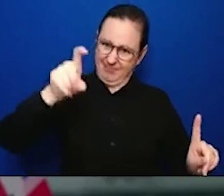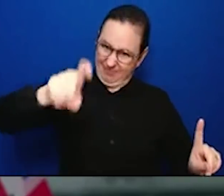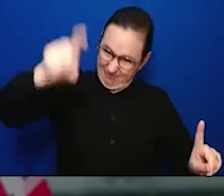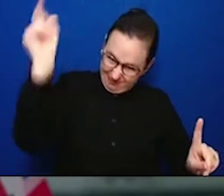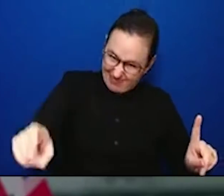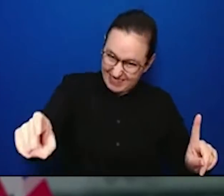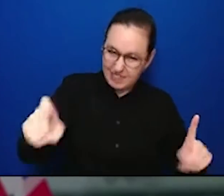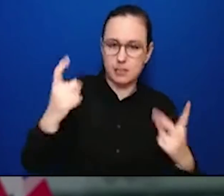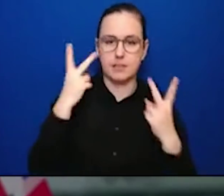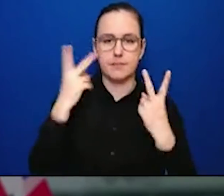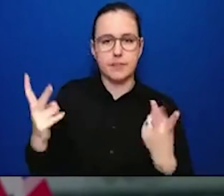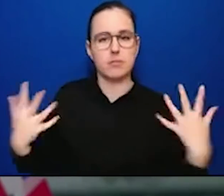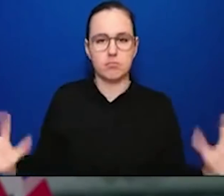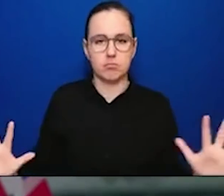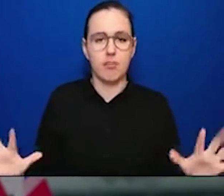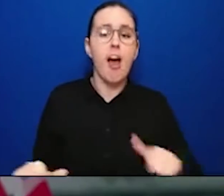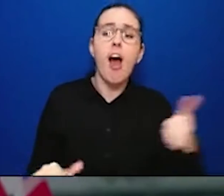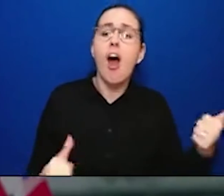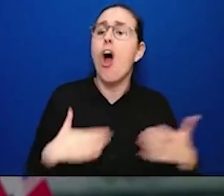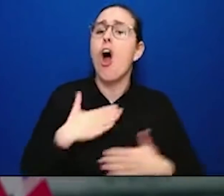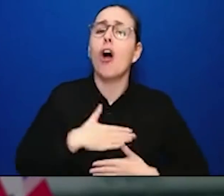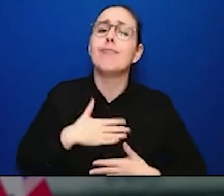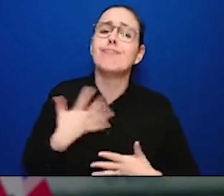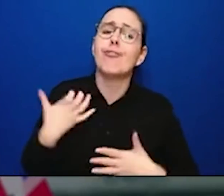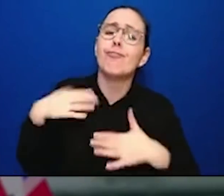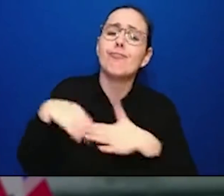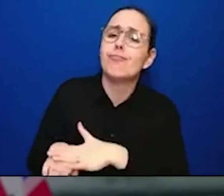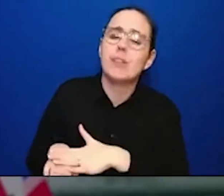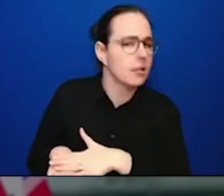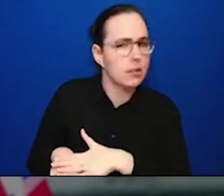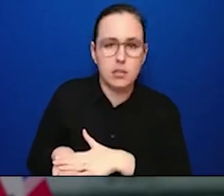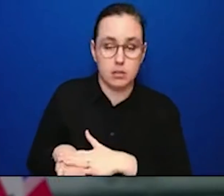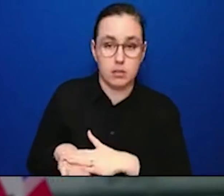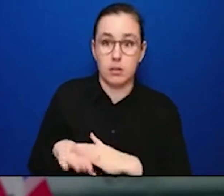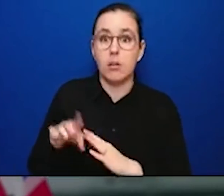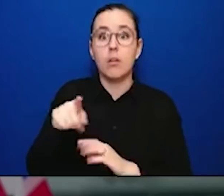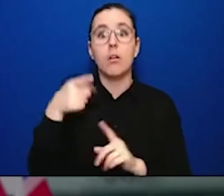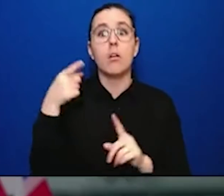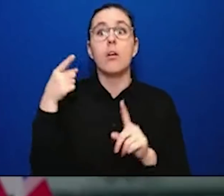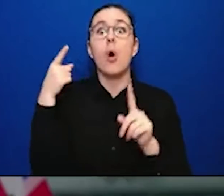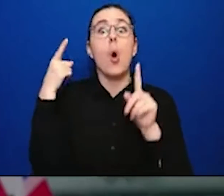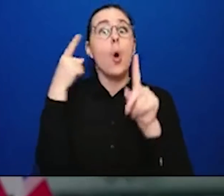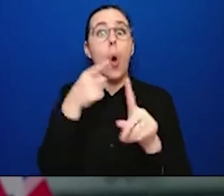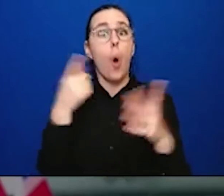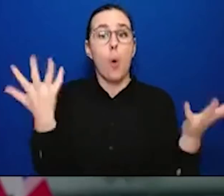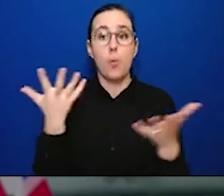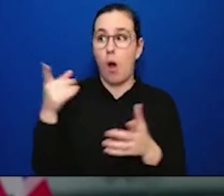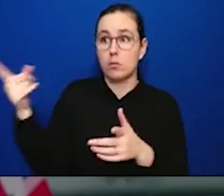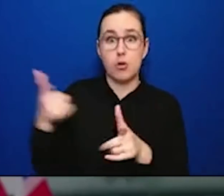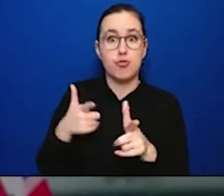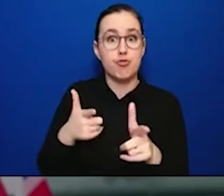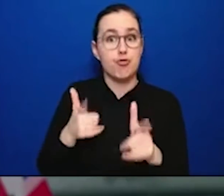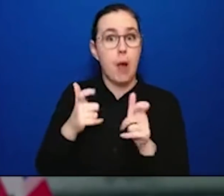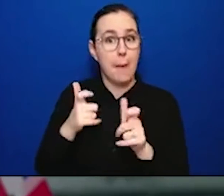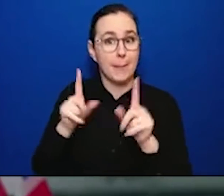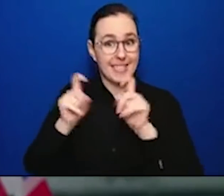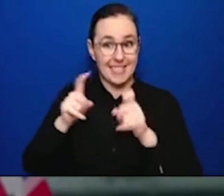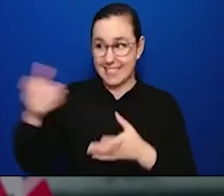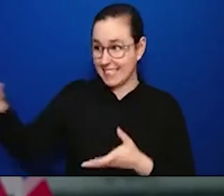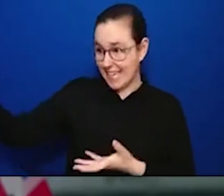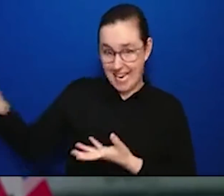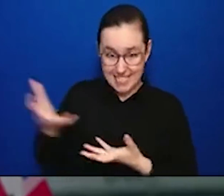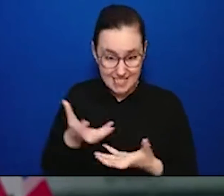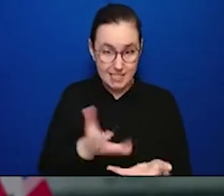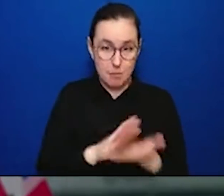rapid testing available and had more plans in place to support staffing, that we would transition